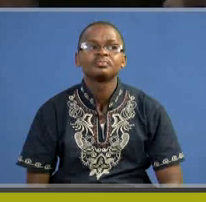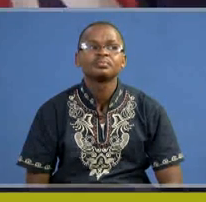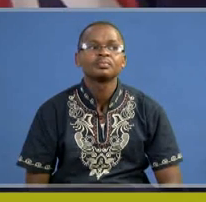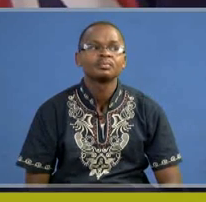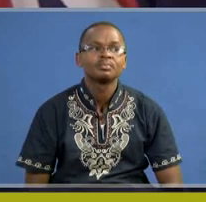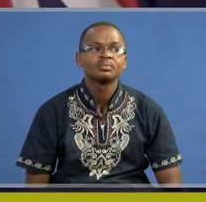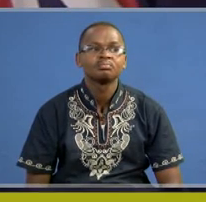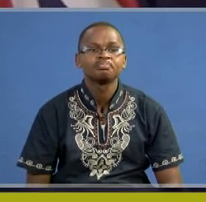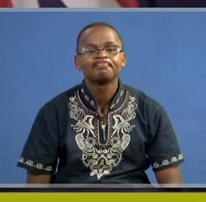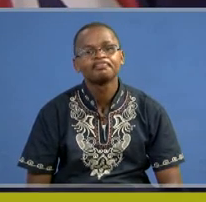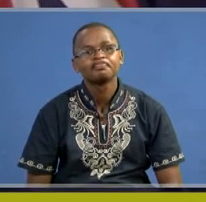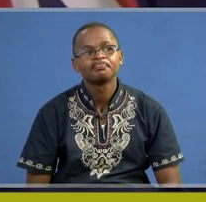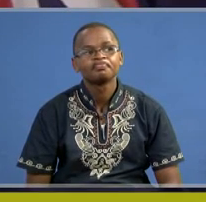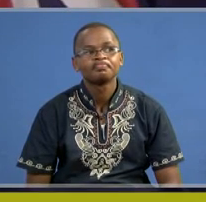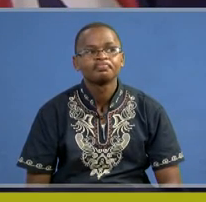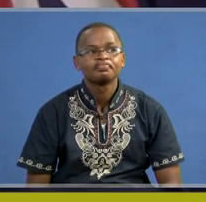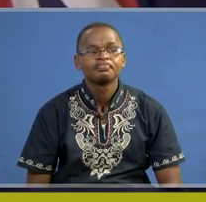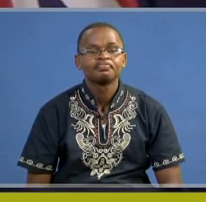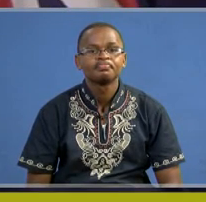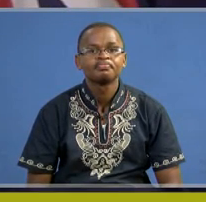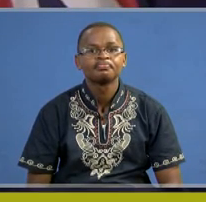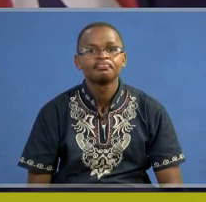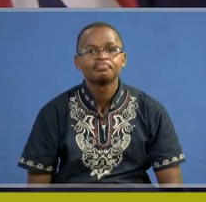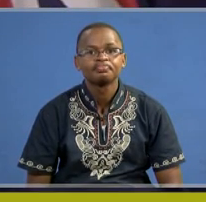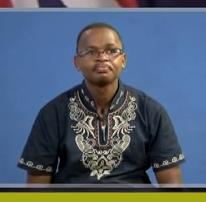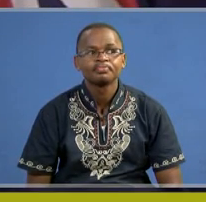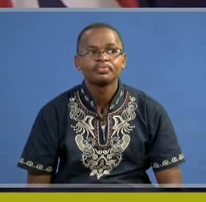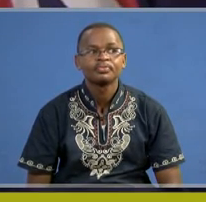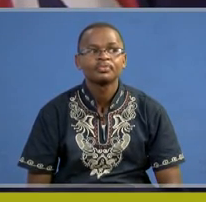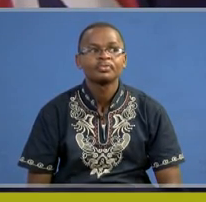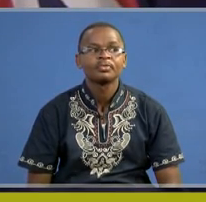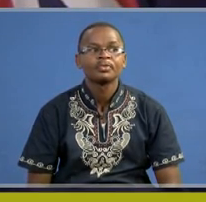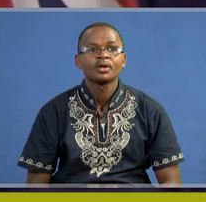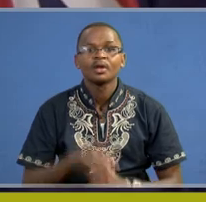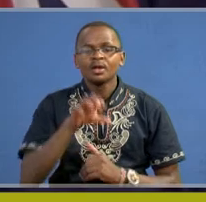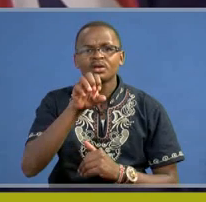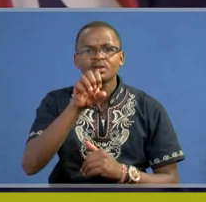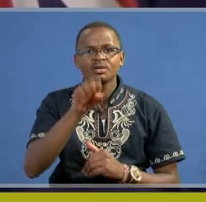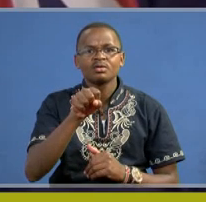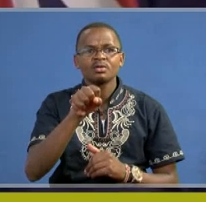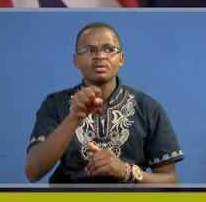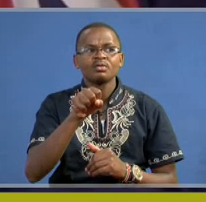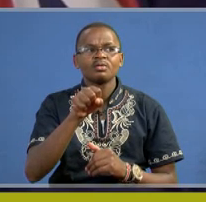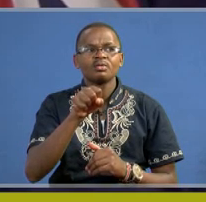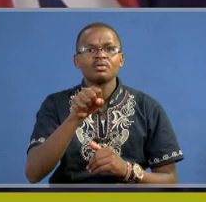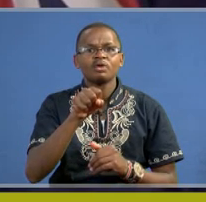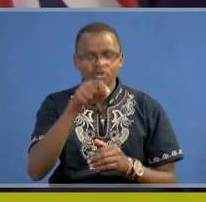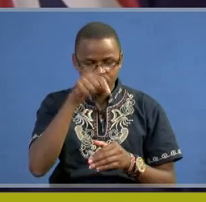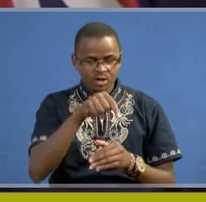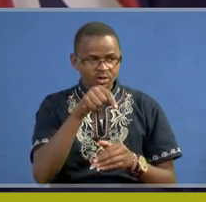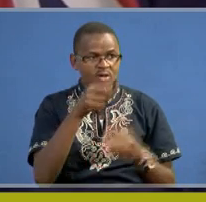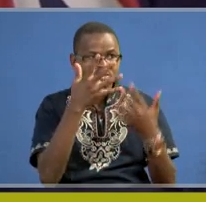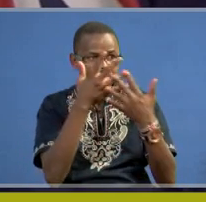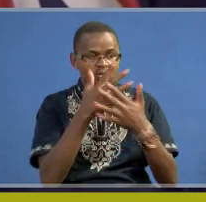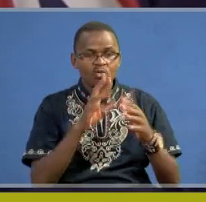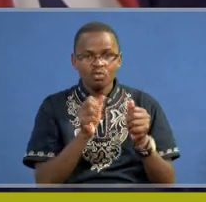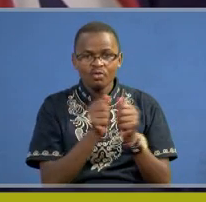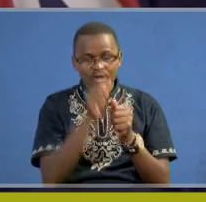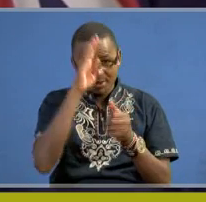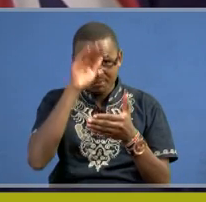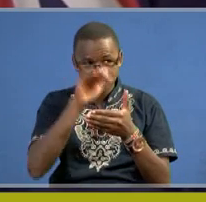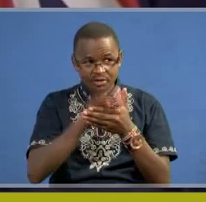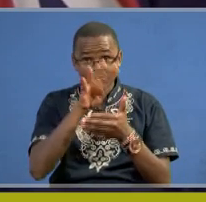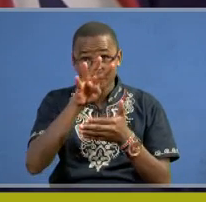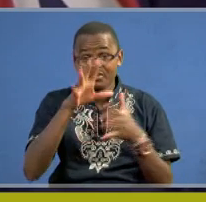it is with extreme sadness that I tell you that as at 7:00 p.m. tonight we believe that